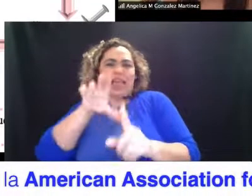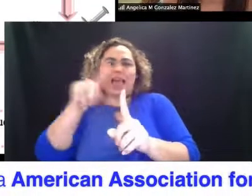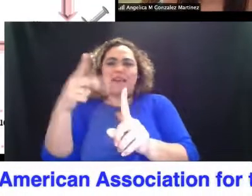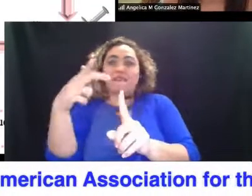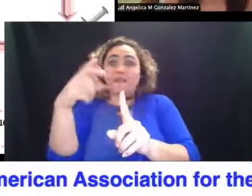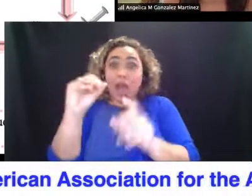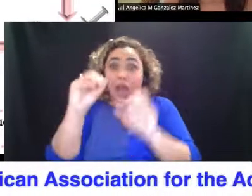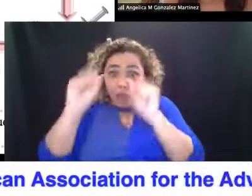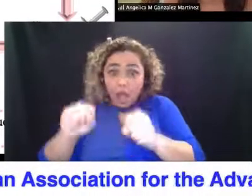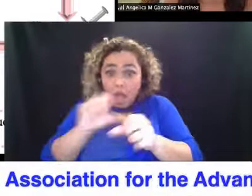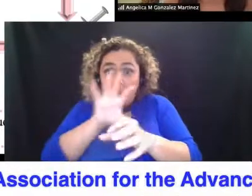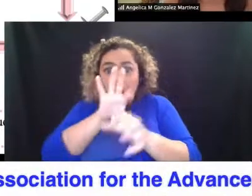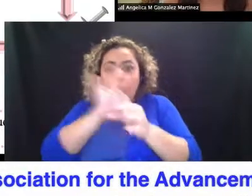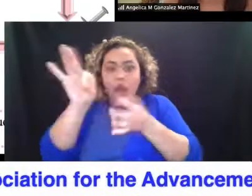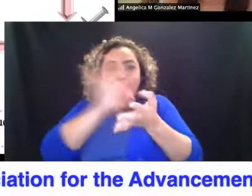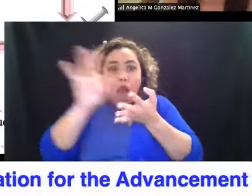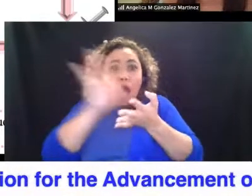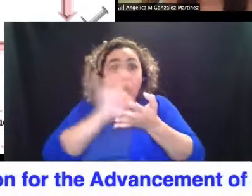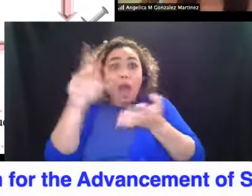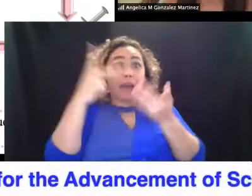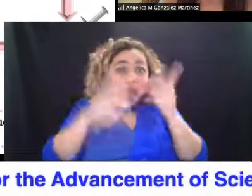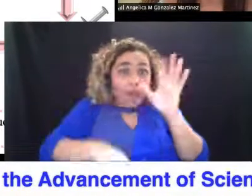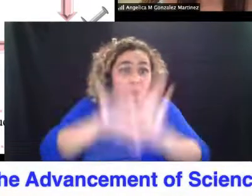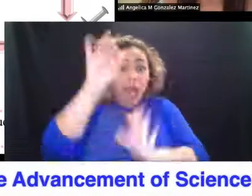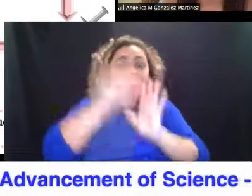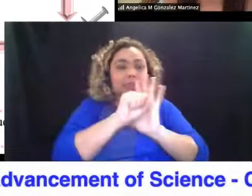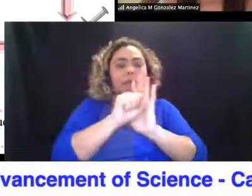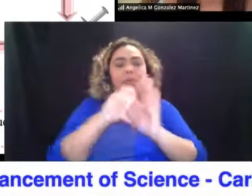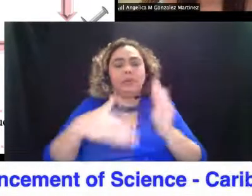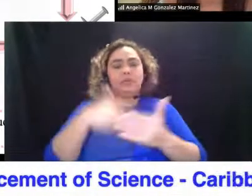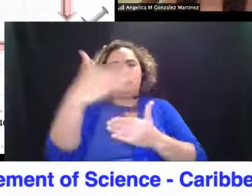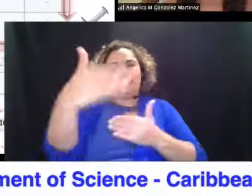be able to sequence the sample. Next slide.